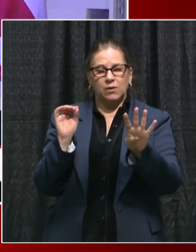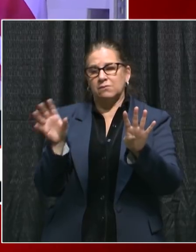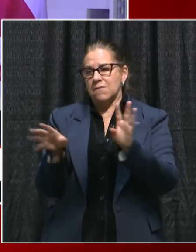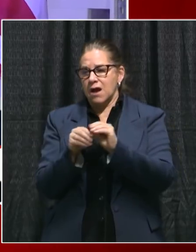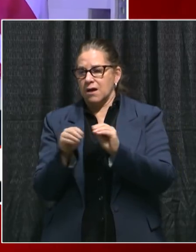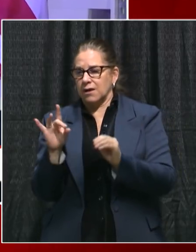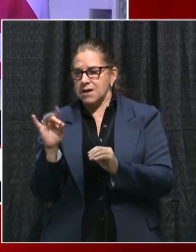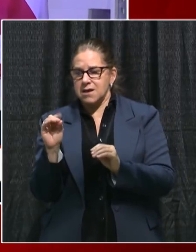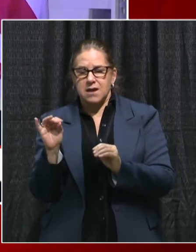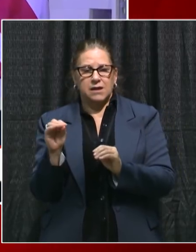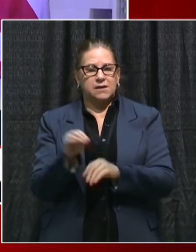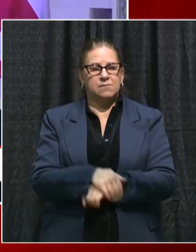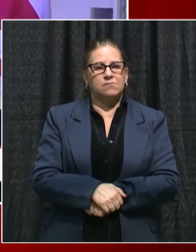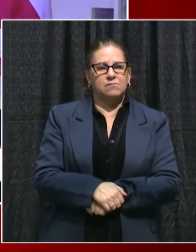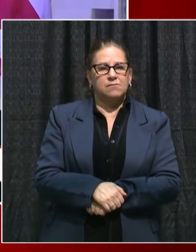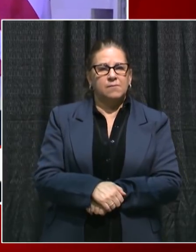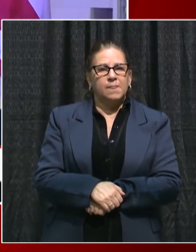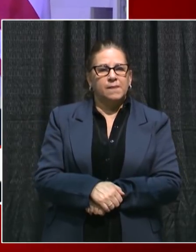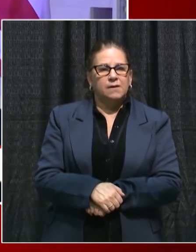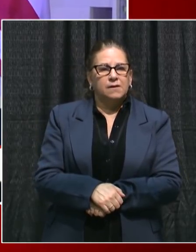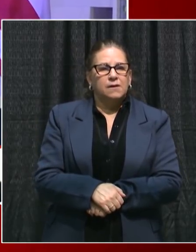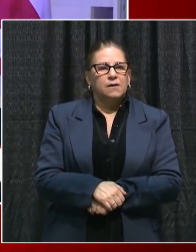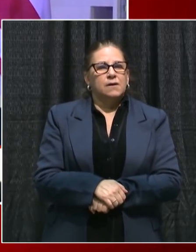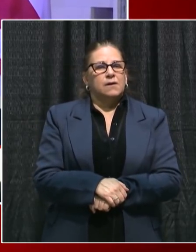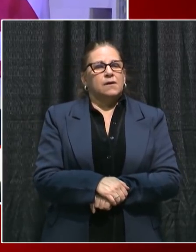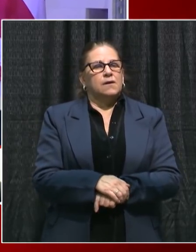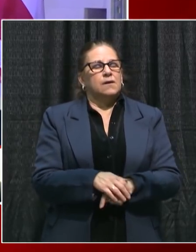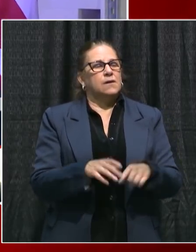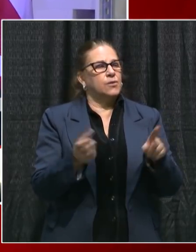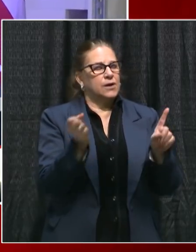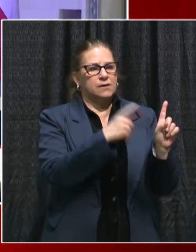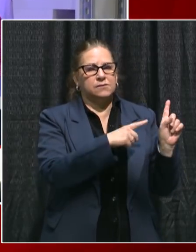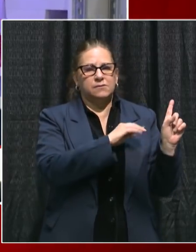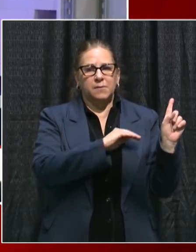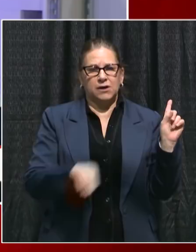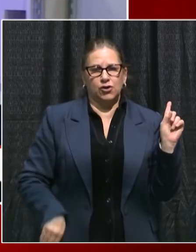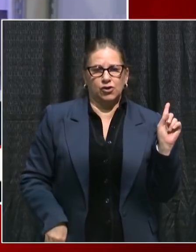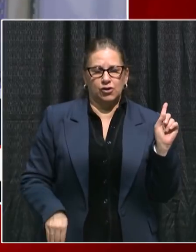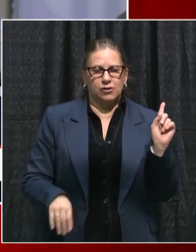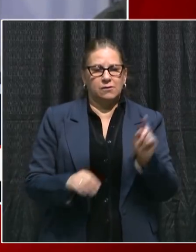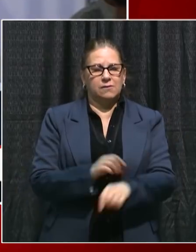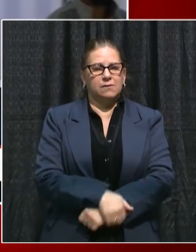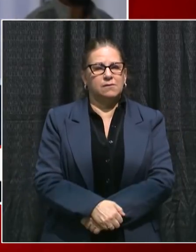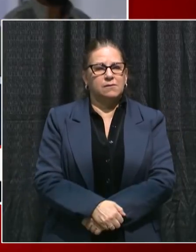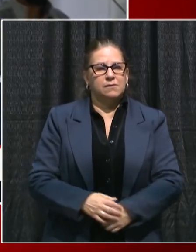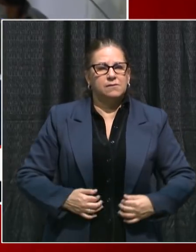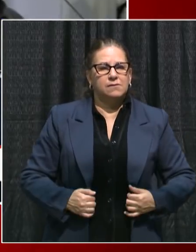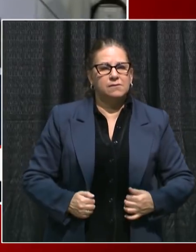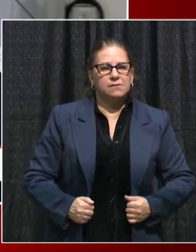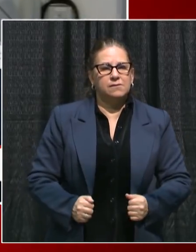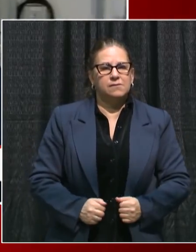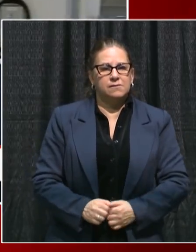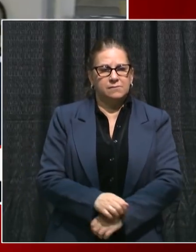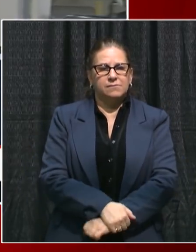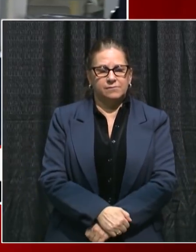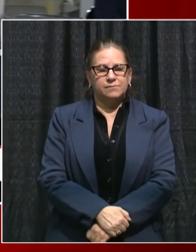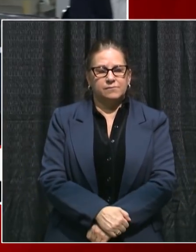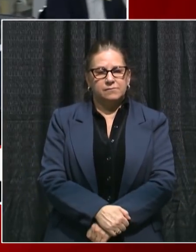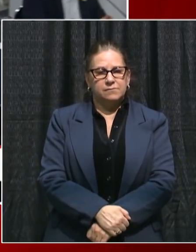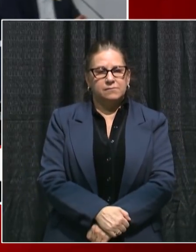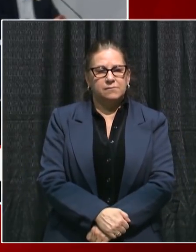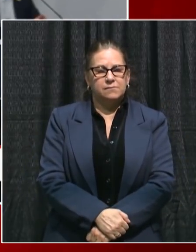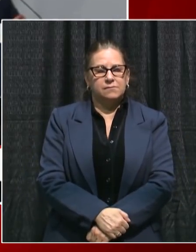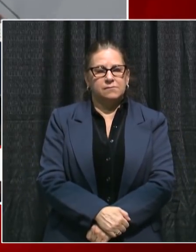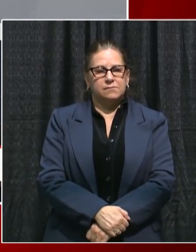Yes. Mayor, this morning in the Washington Post, a man named Jack Wells wrote a letter to the